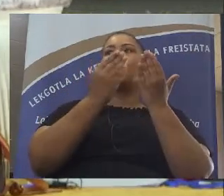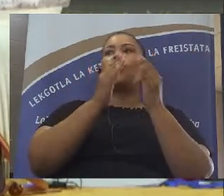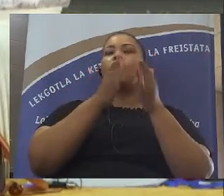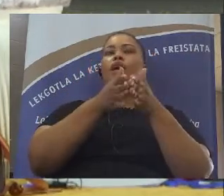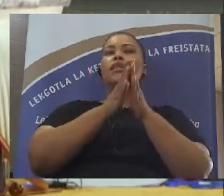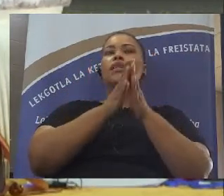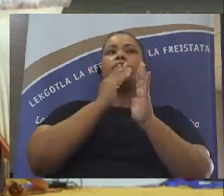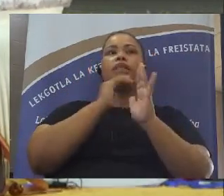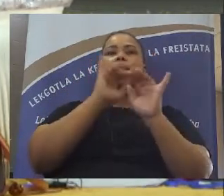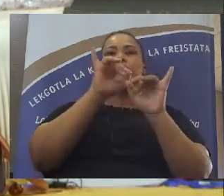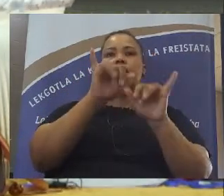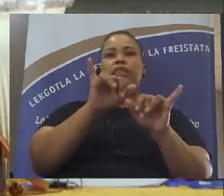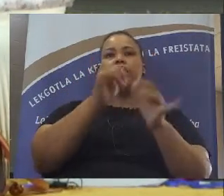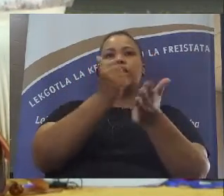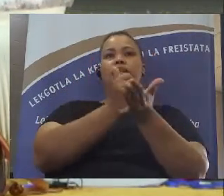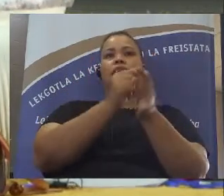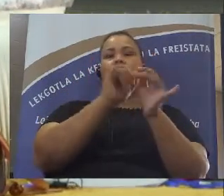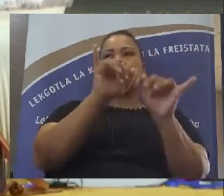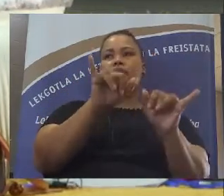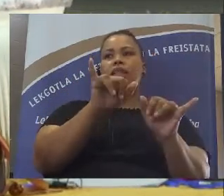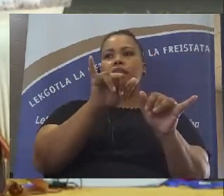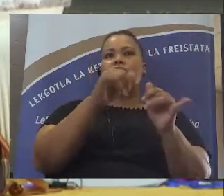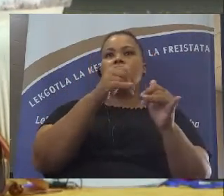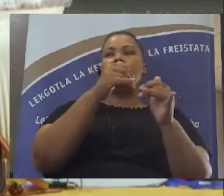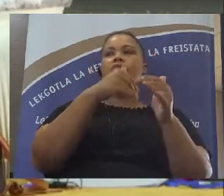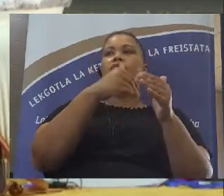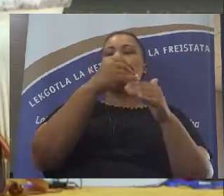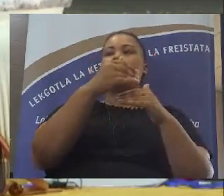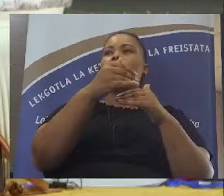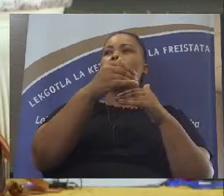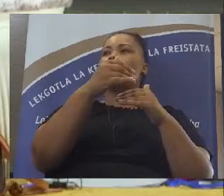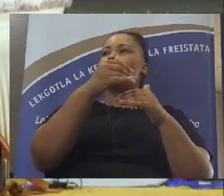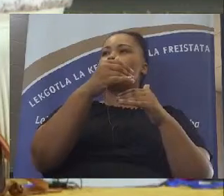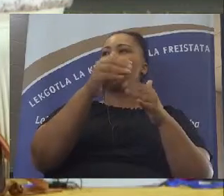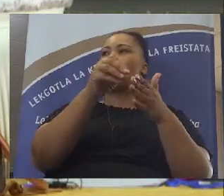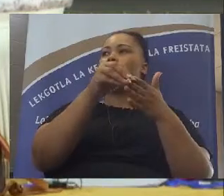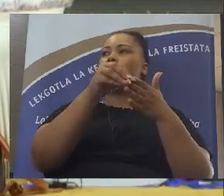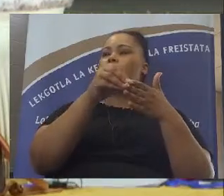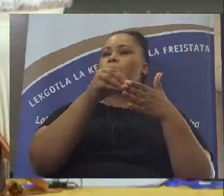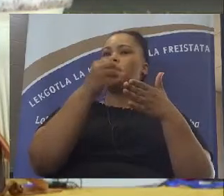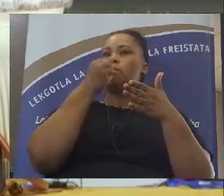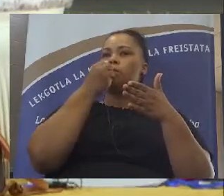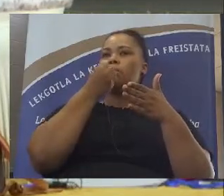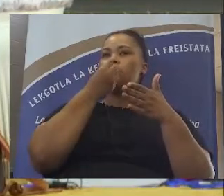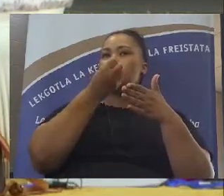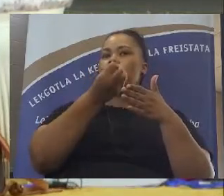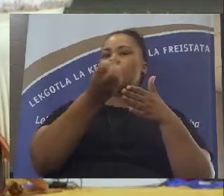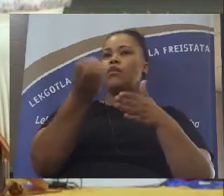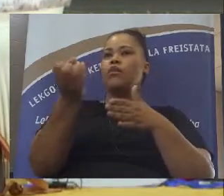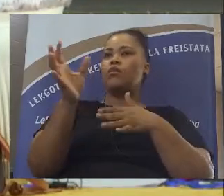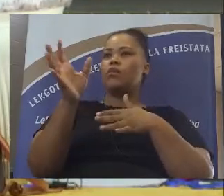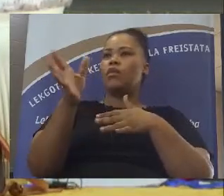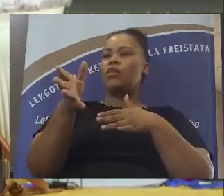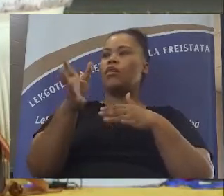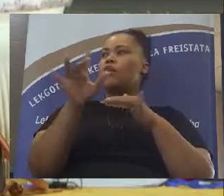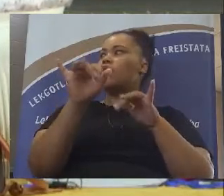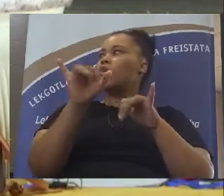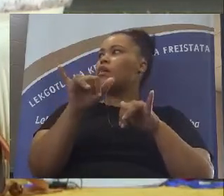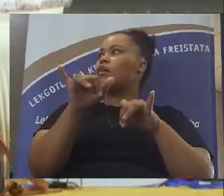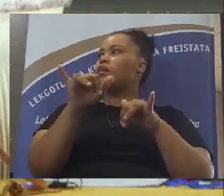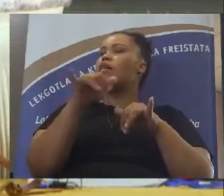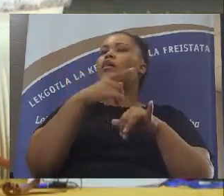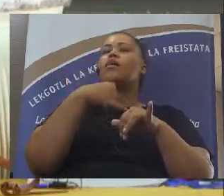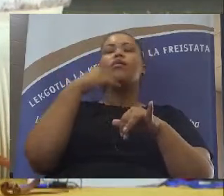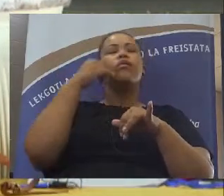must just remain inside the hall so that they can be able to give out the food when it arrives. So we were